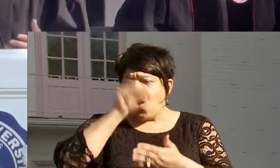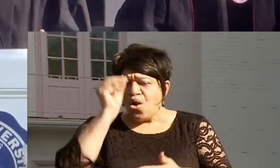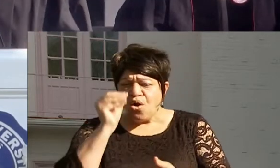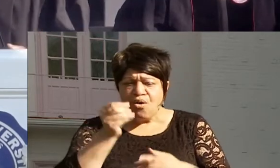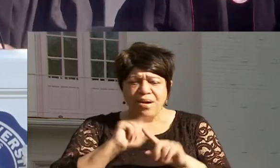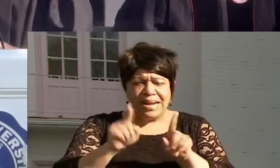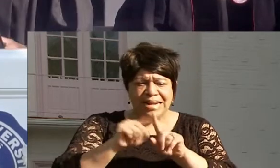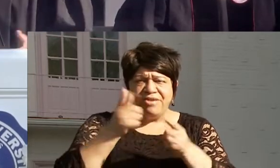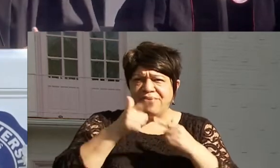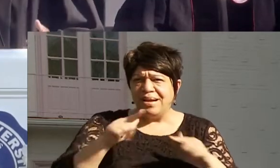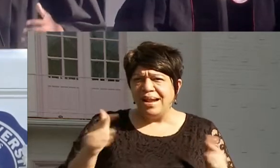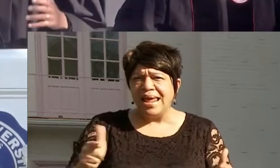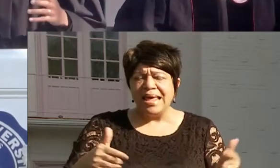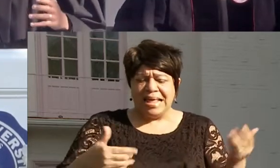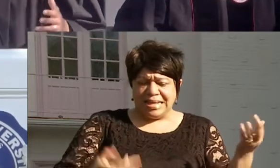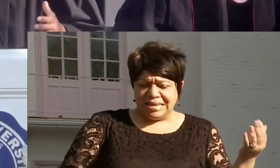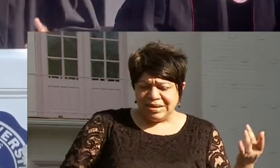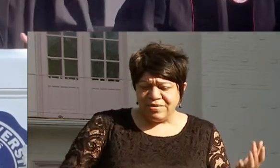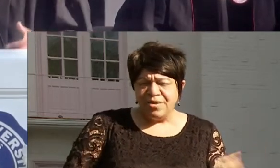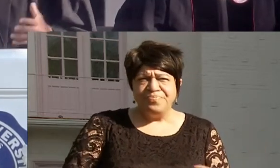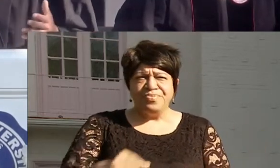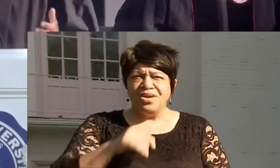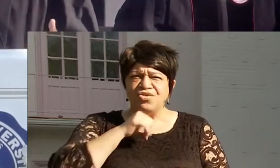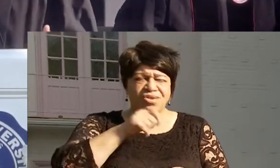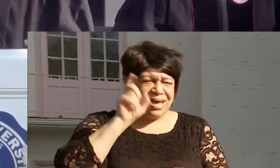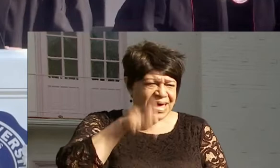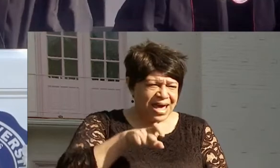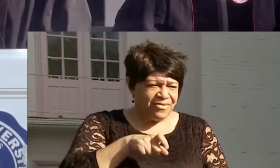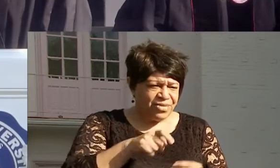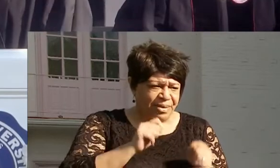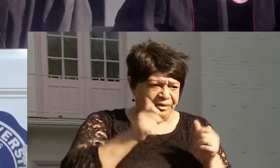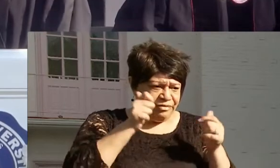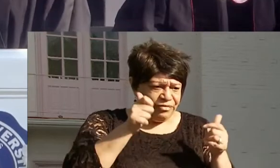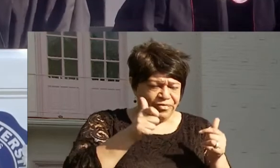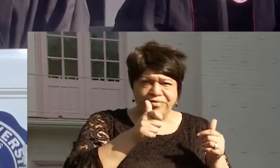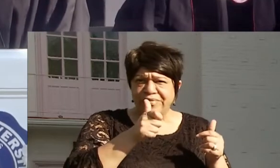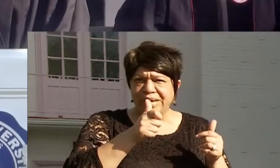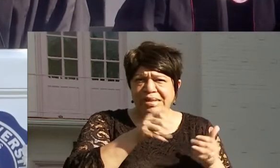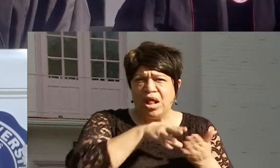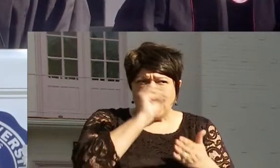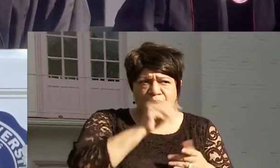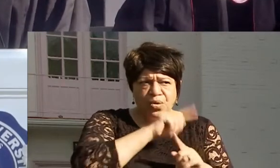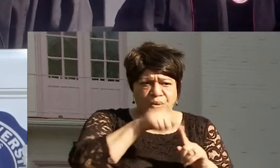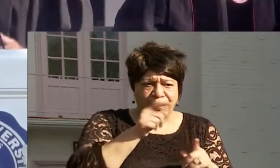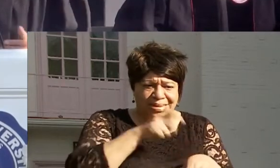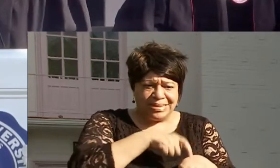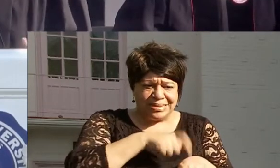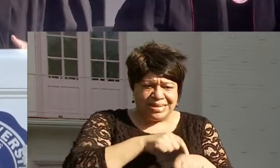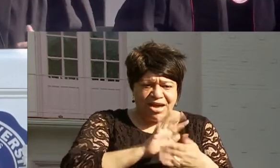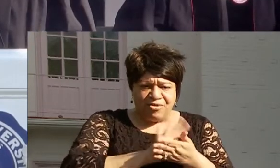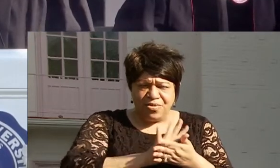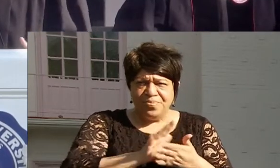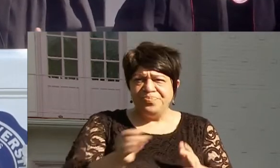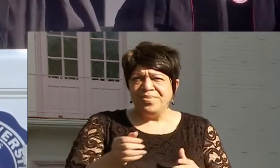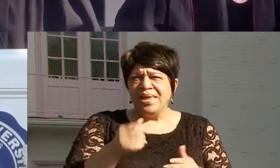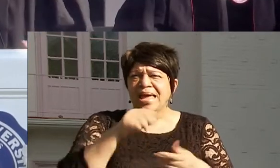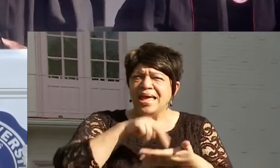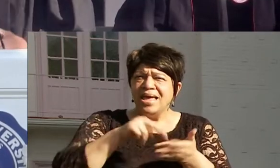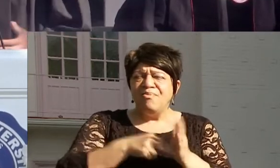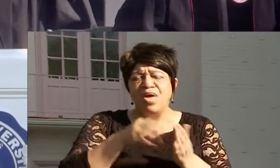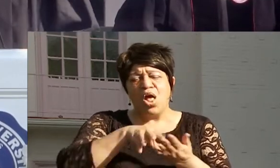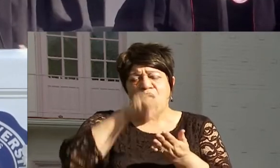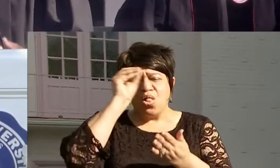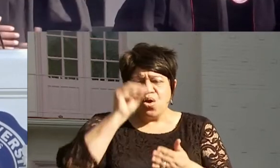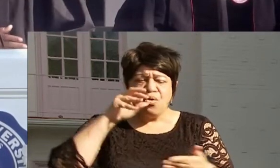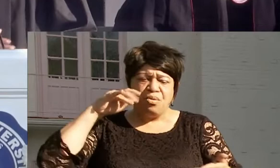guitar or piano so you don't have to do a crash course when a role comes up that requires it. It meant learn and study the mediums